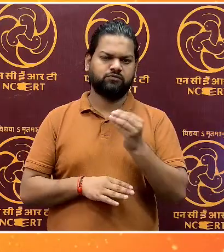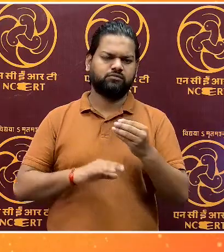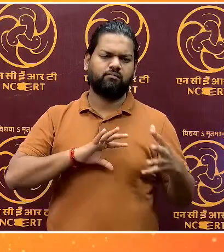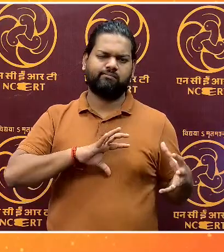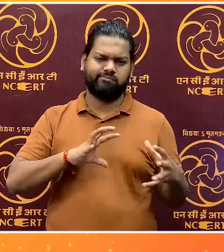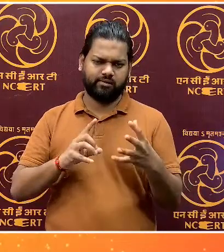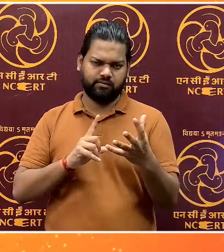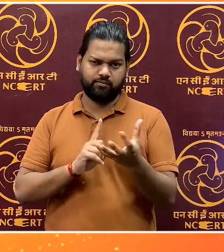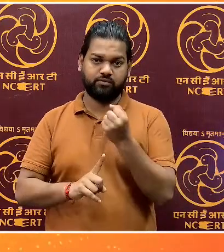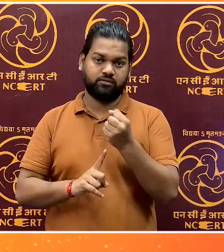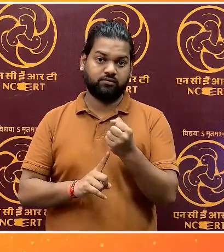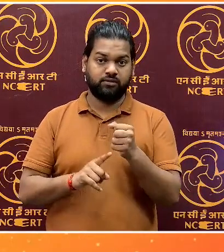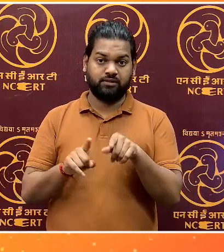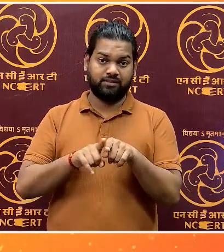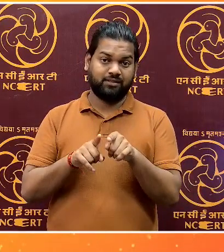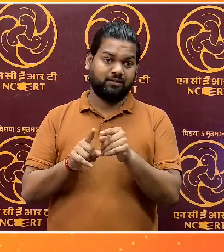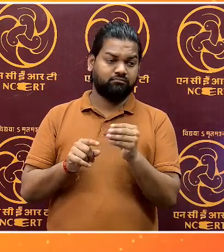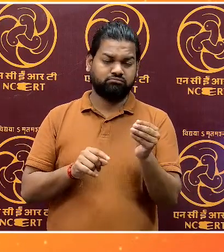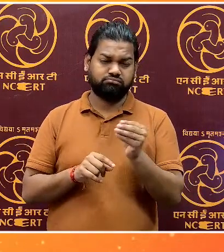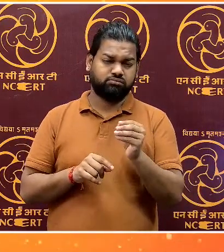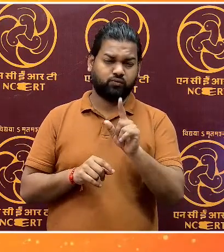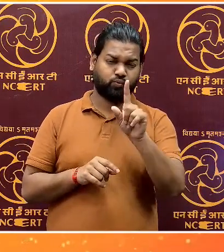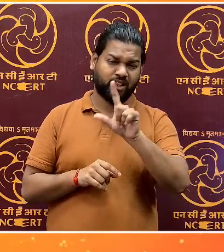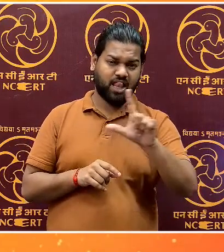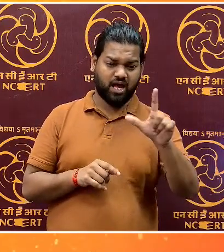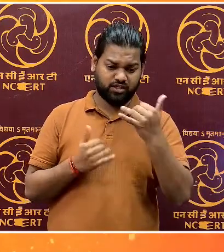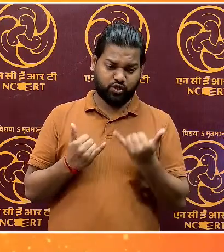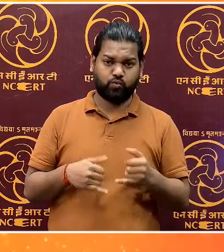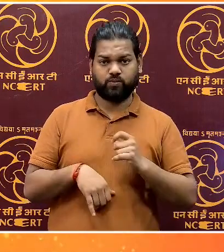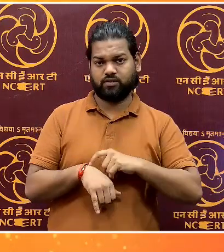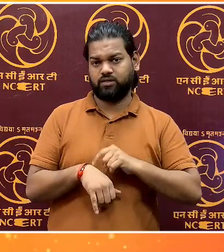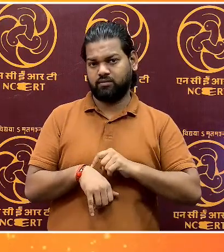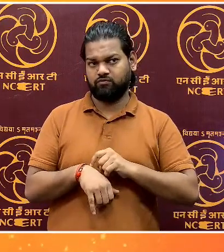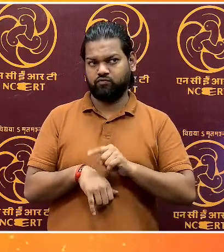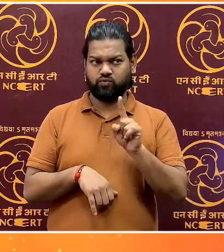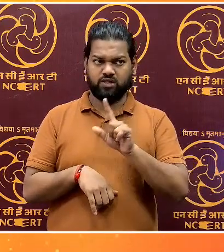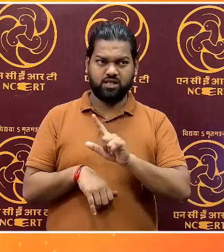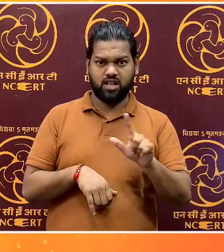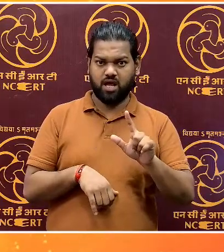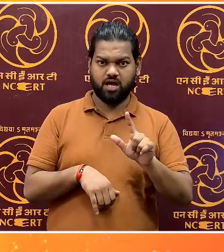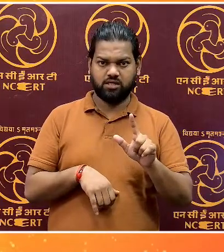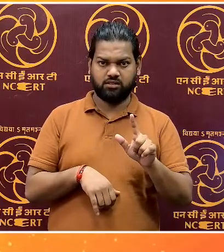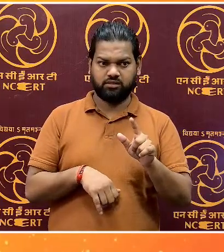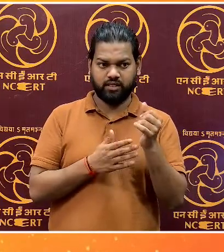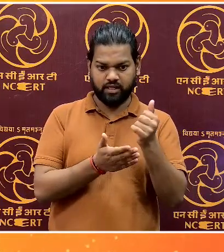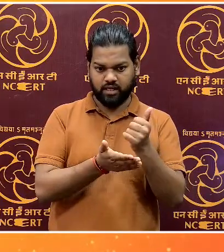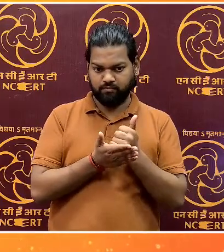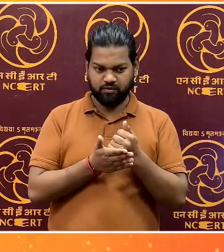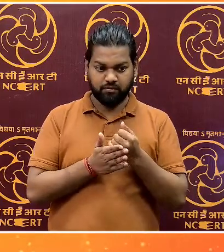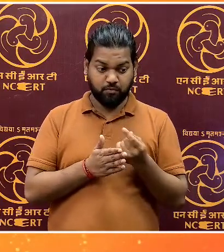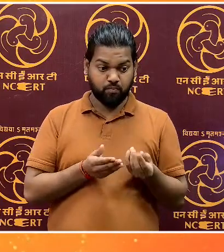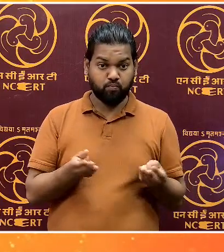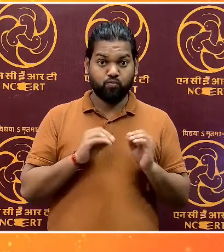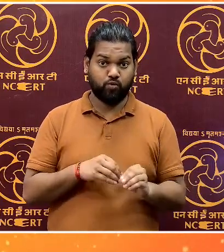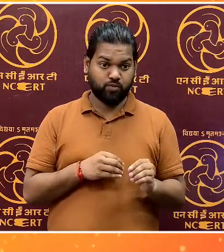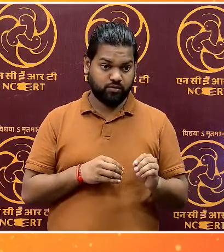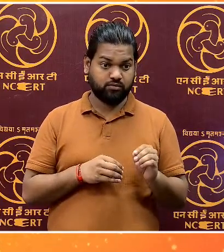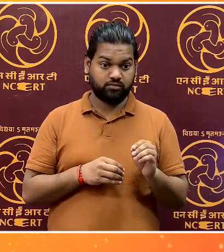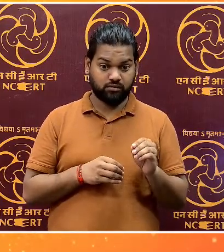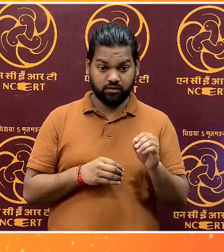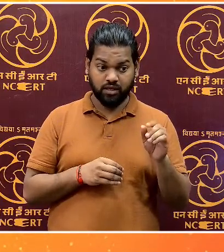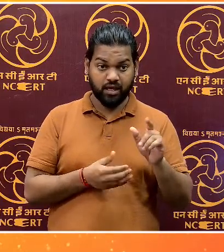machinery for rupees 1 lakh at the current point of time, at this point of time, which help you to earn rupees 1 lakh